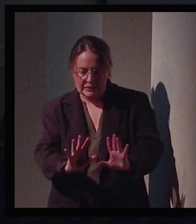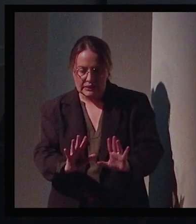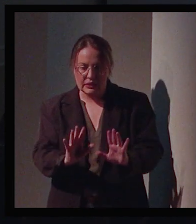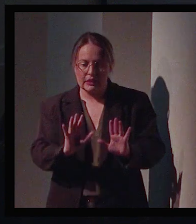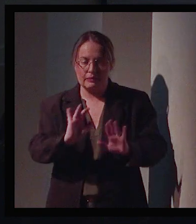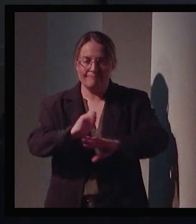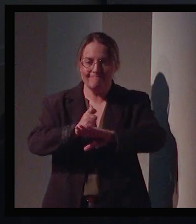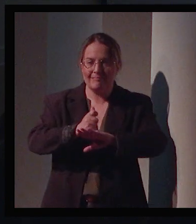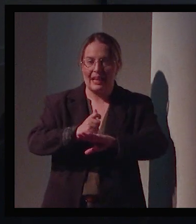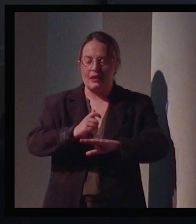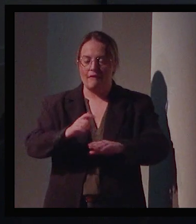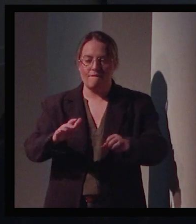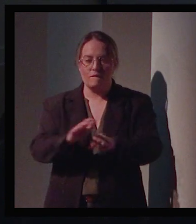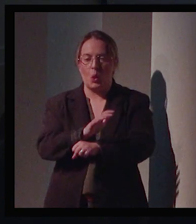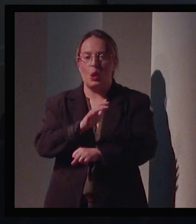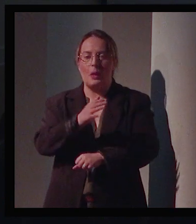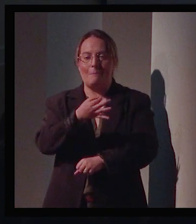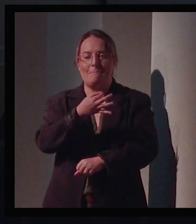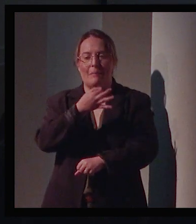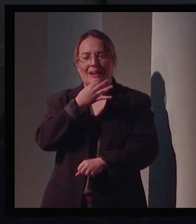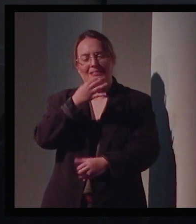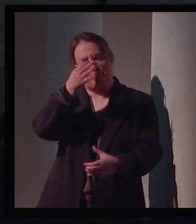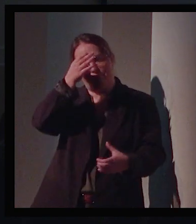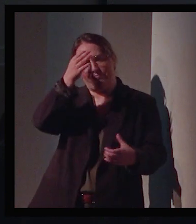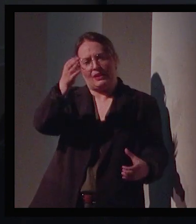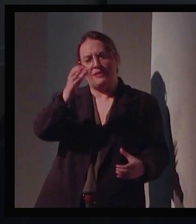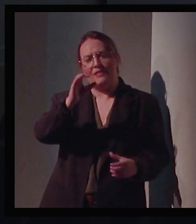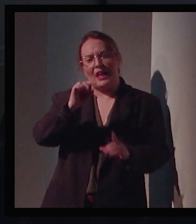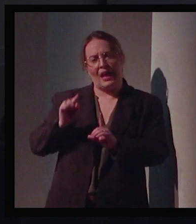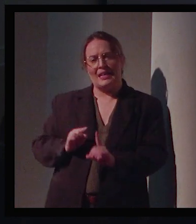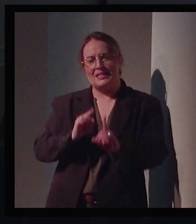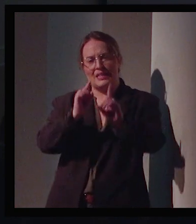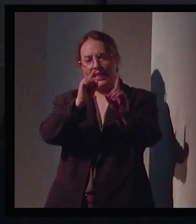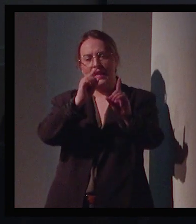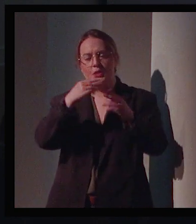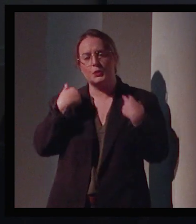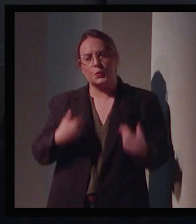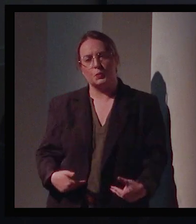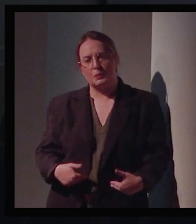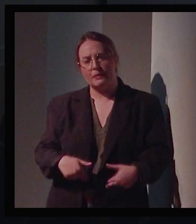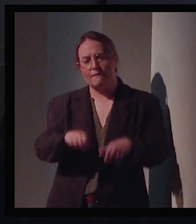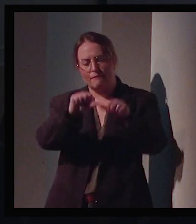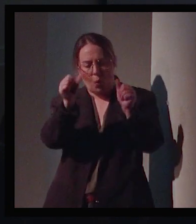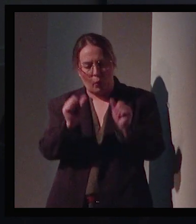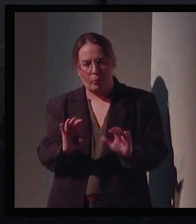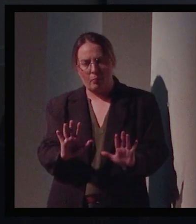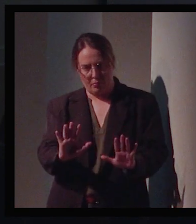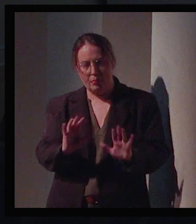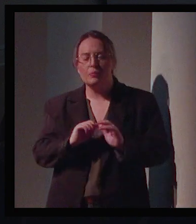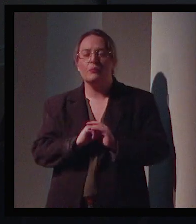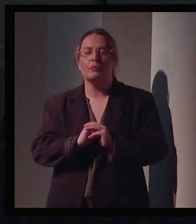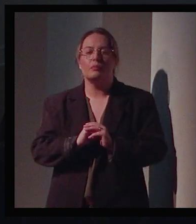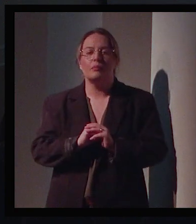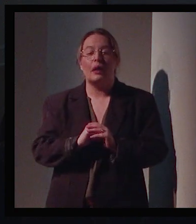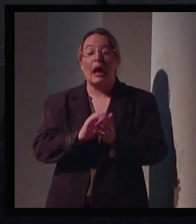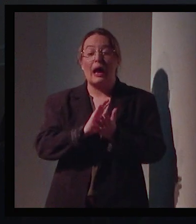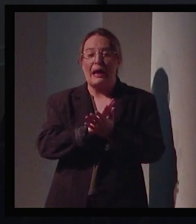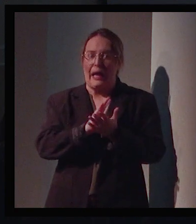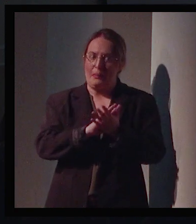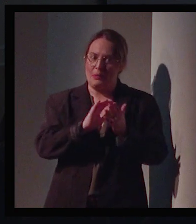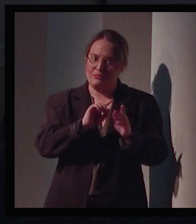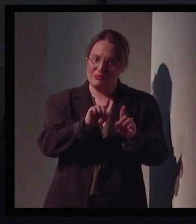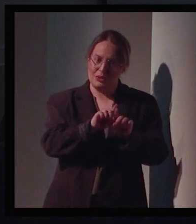total mastery of the idealized human form. And the Academy also established and enforced